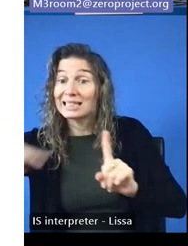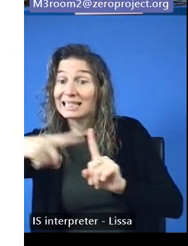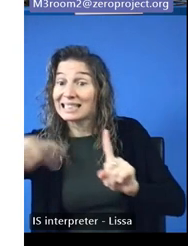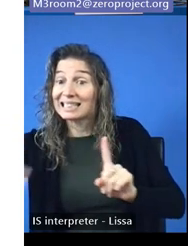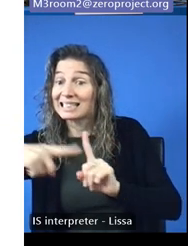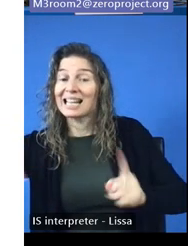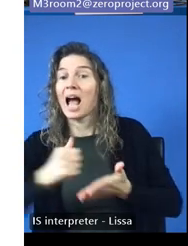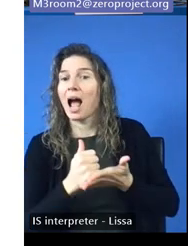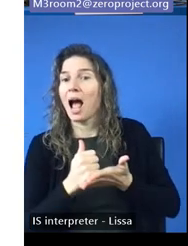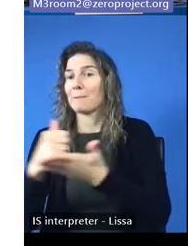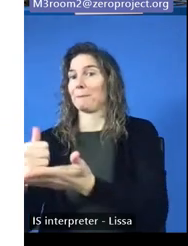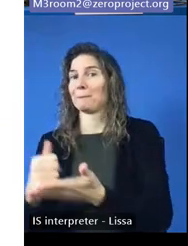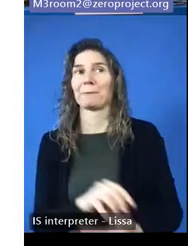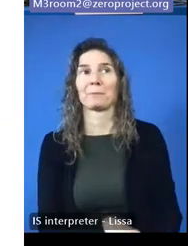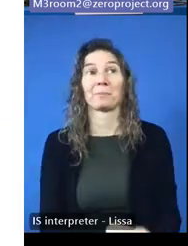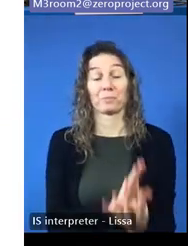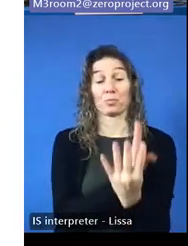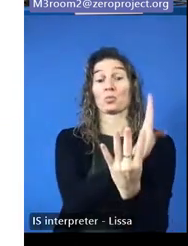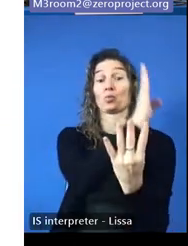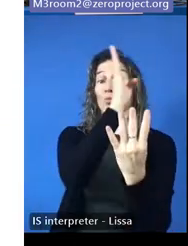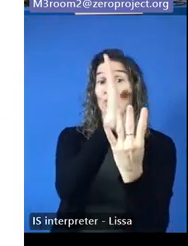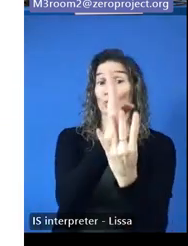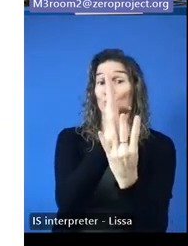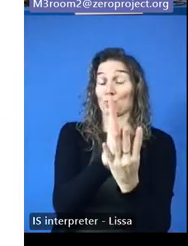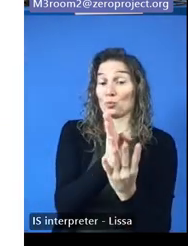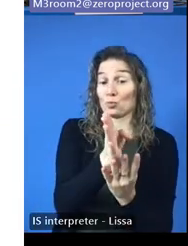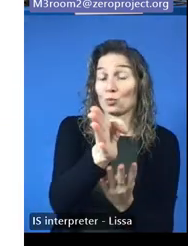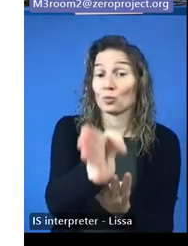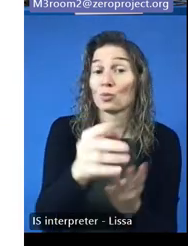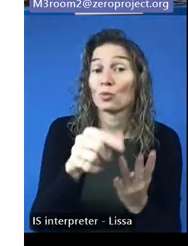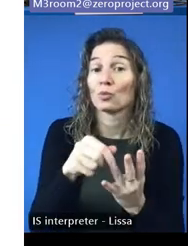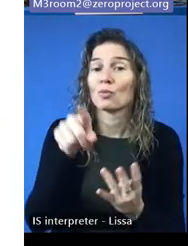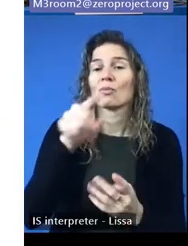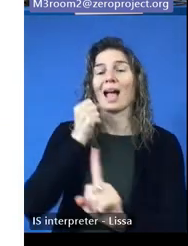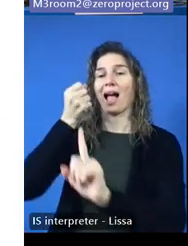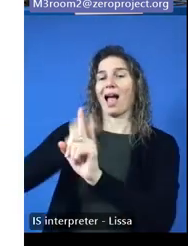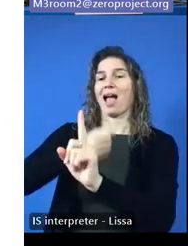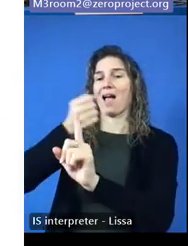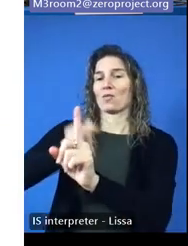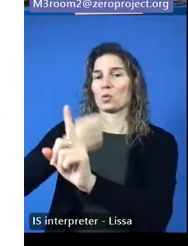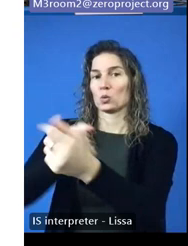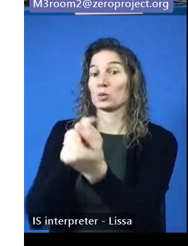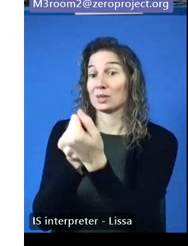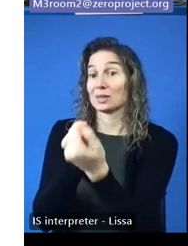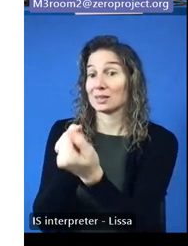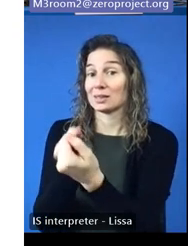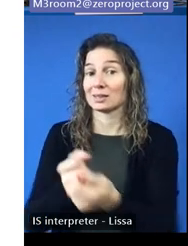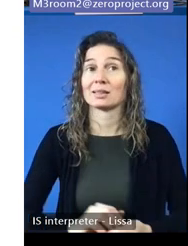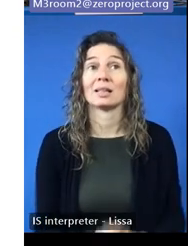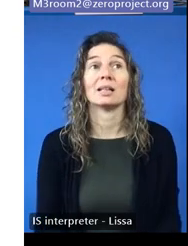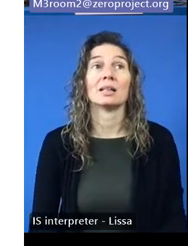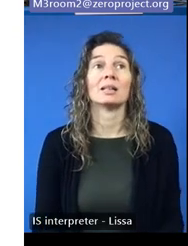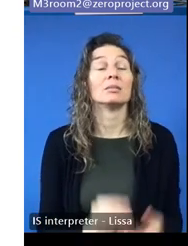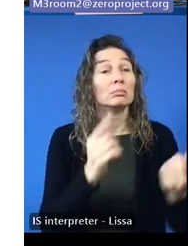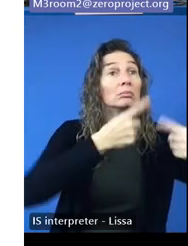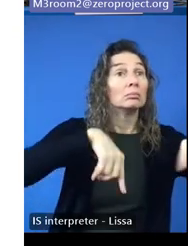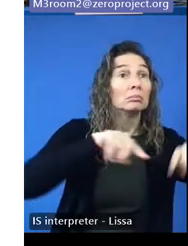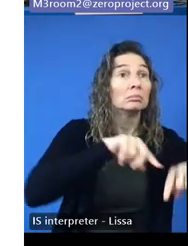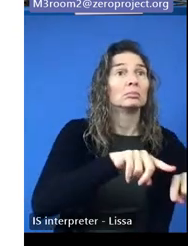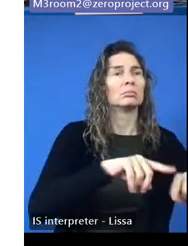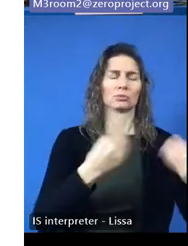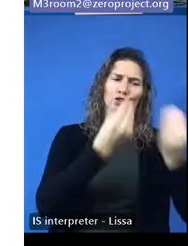The third component of Spoon's model is advocacy. As trained service providers use Count Me In, the data collected